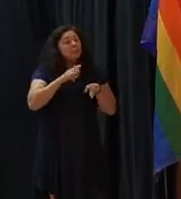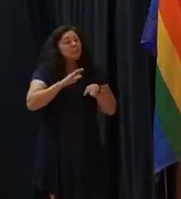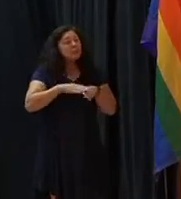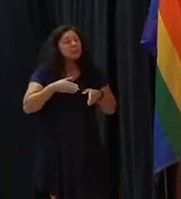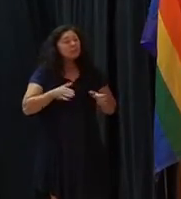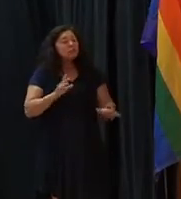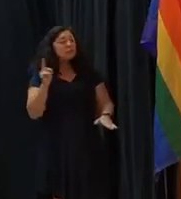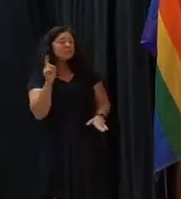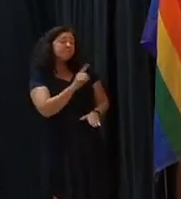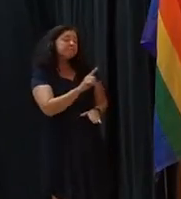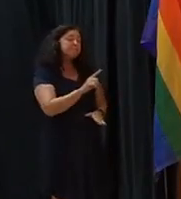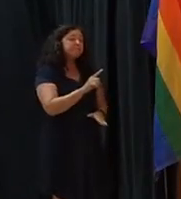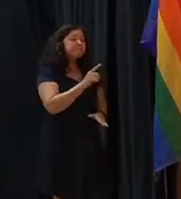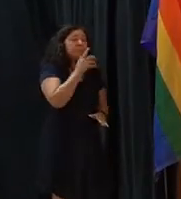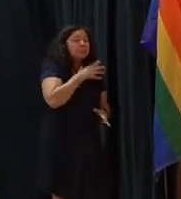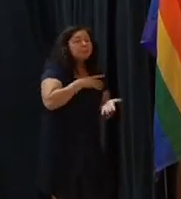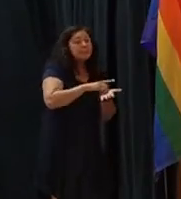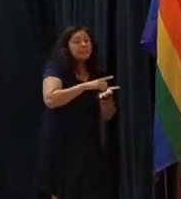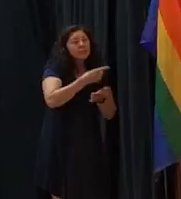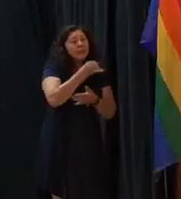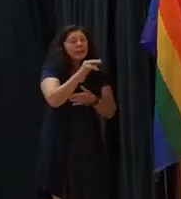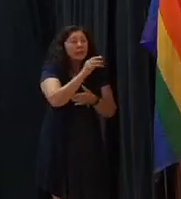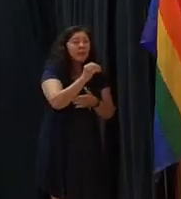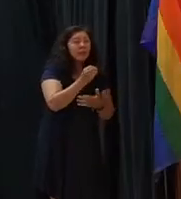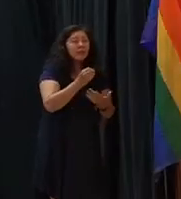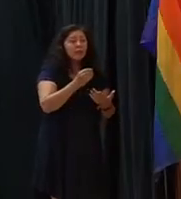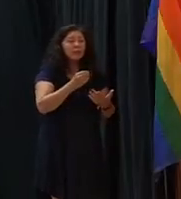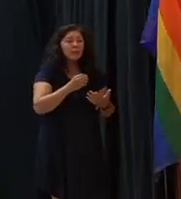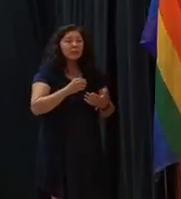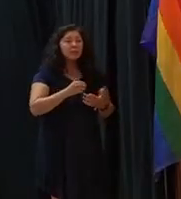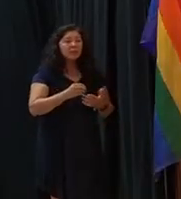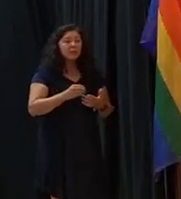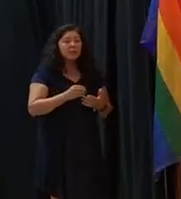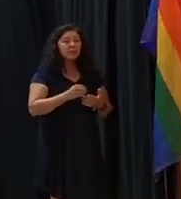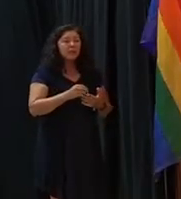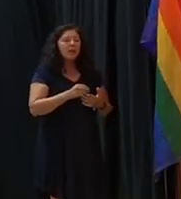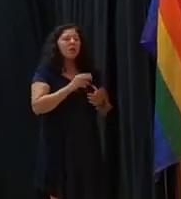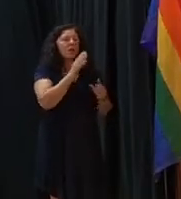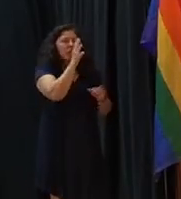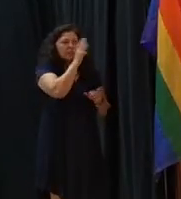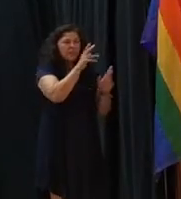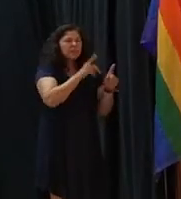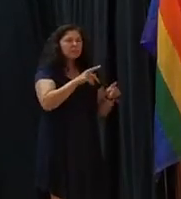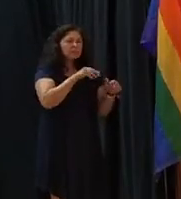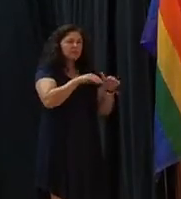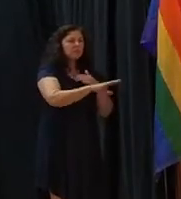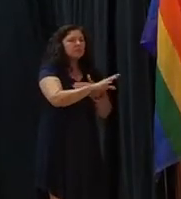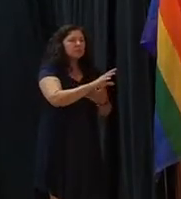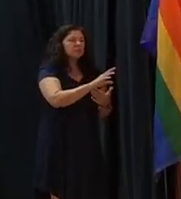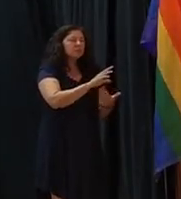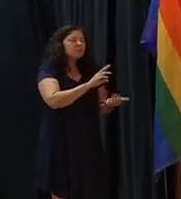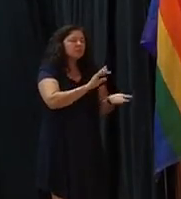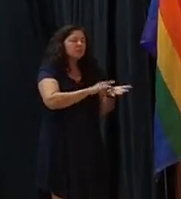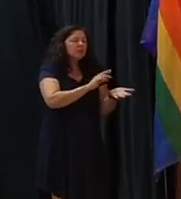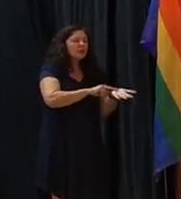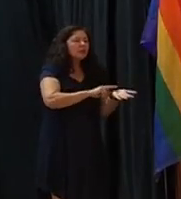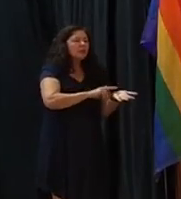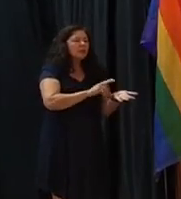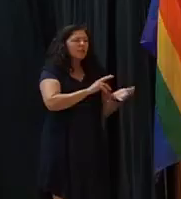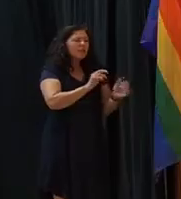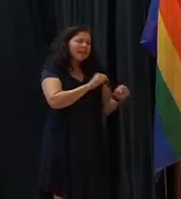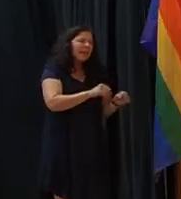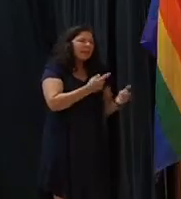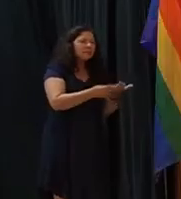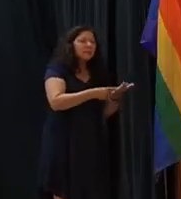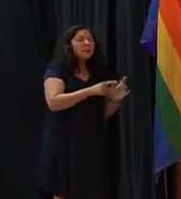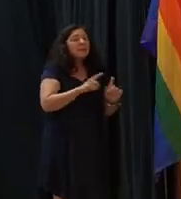gynecologist, you hardly get to talk about anything. So when it comes to transgender health, I think there's nothing being done because people